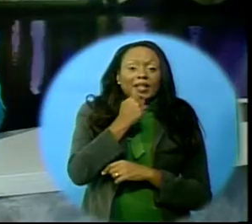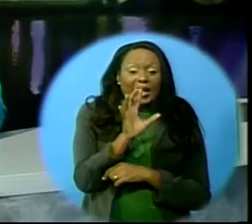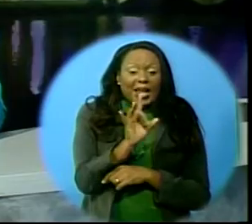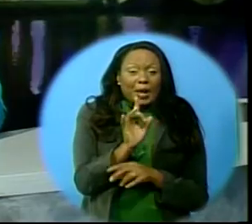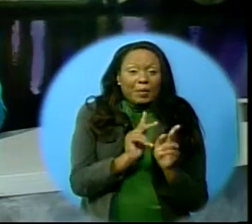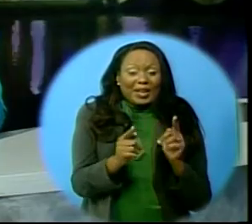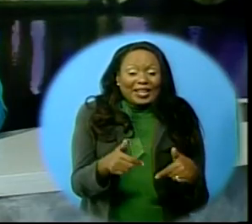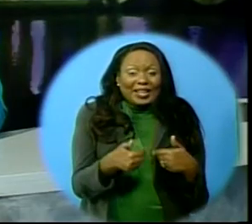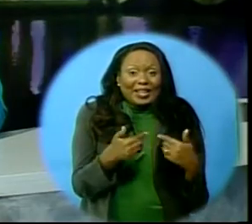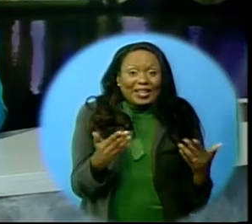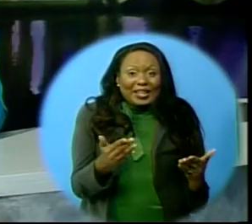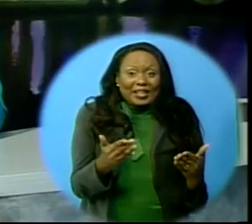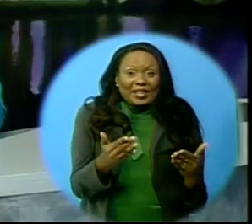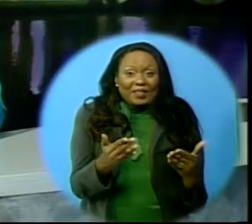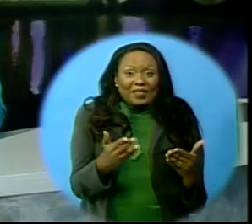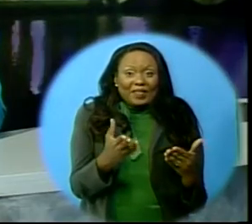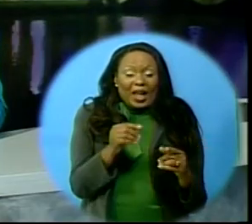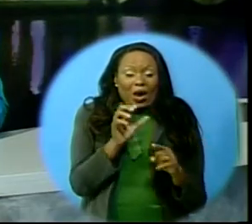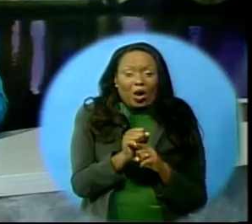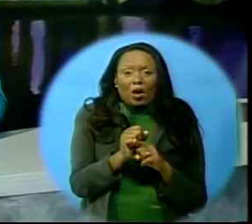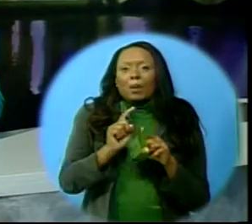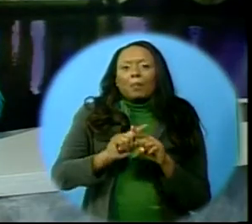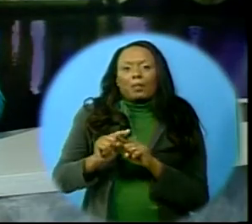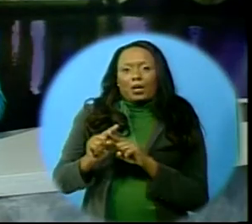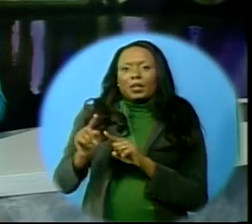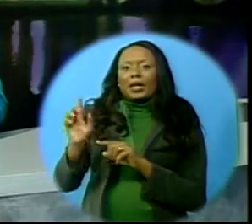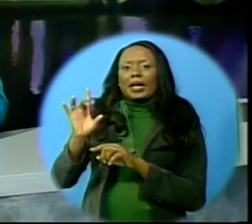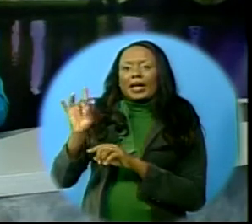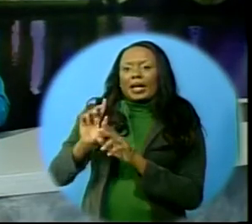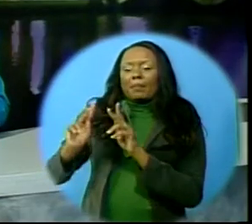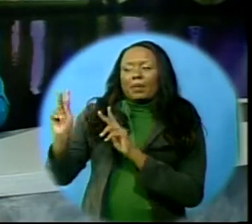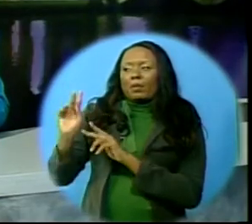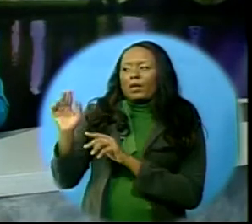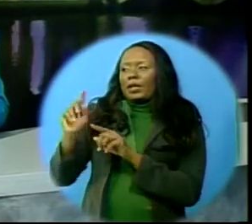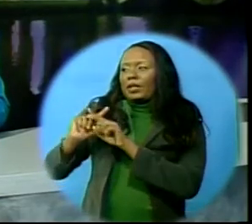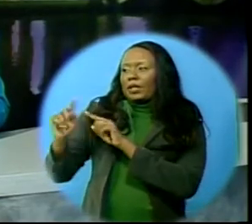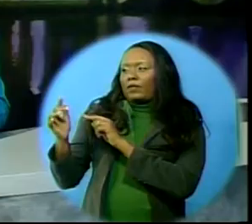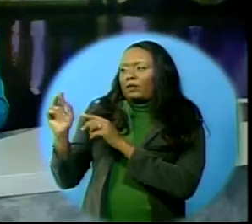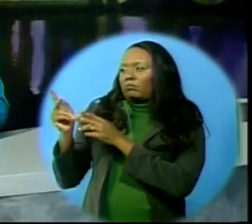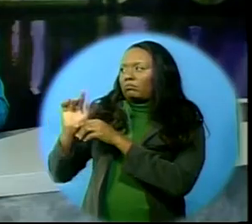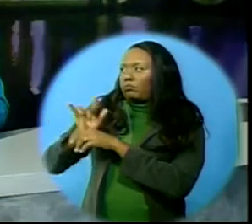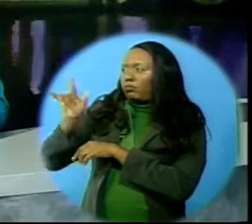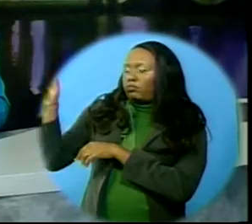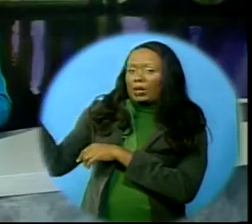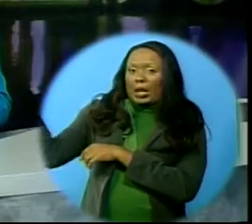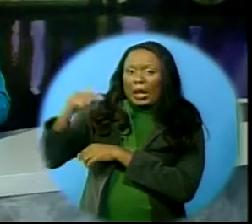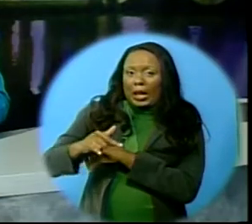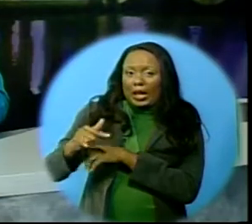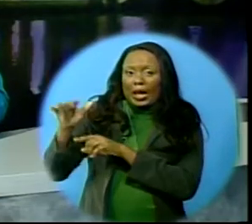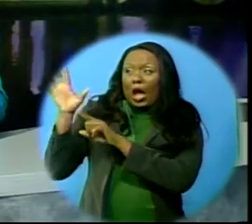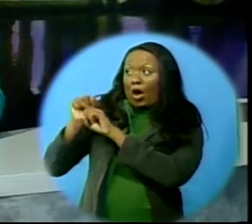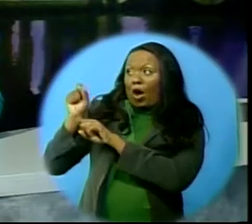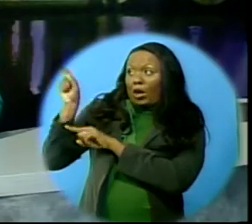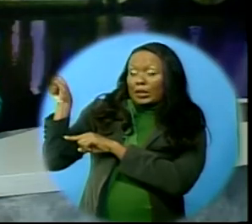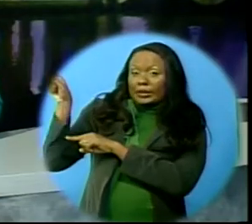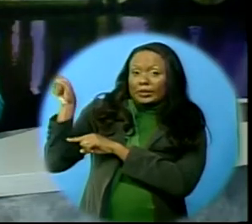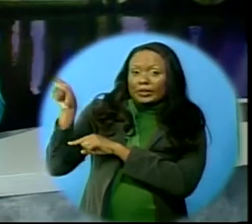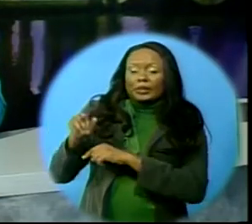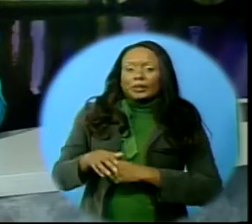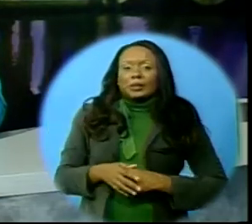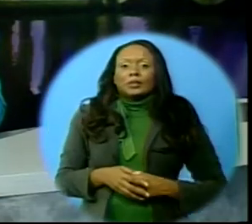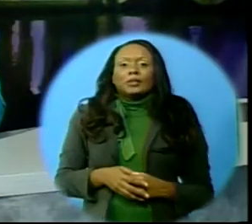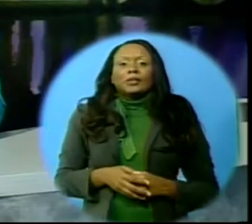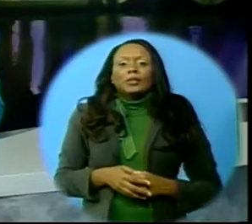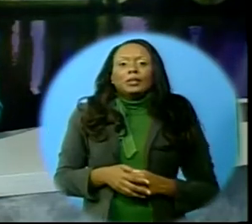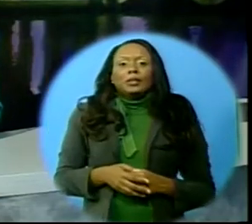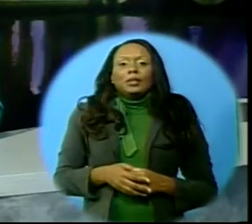local cases and 3 imported. The ministry has apologized for the error. When General